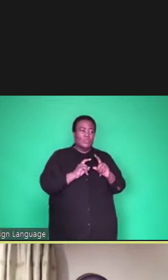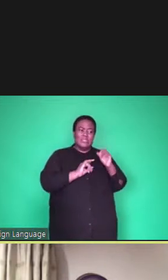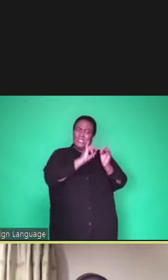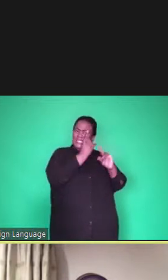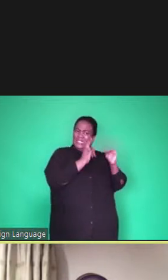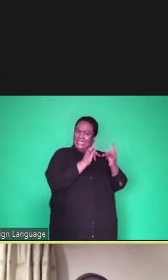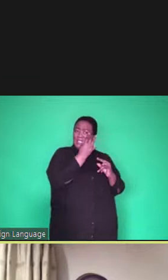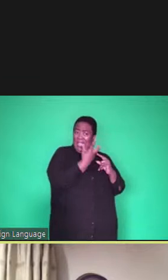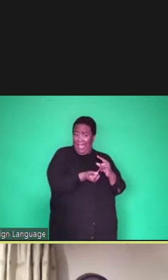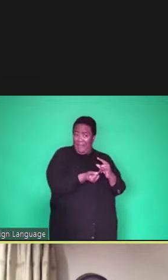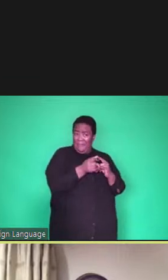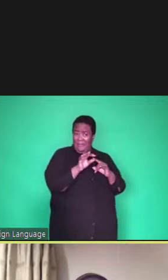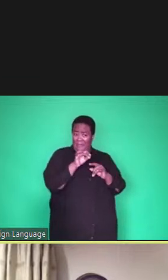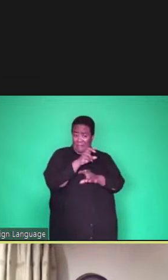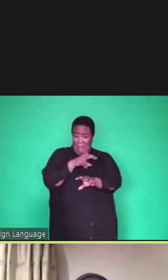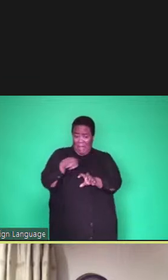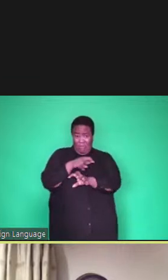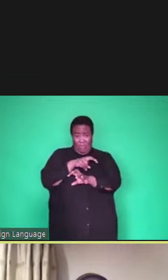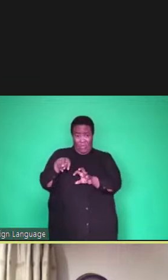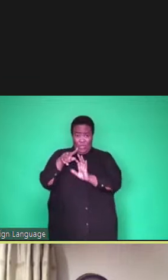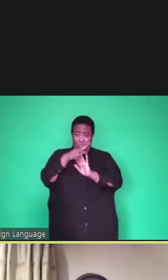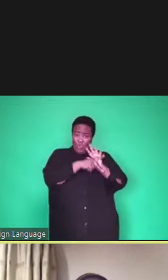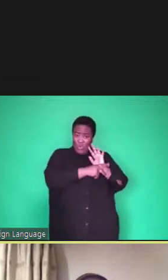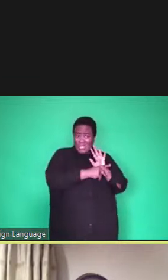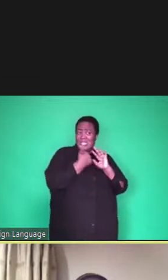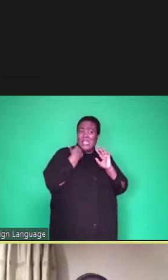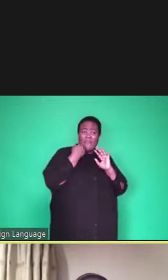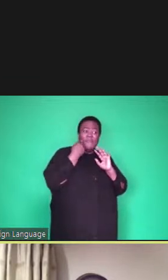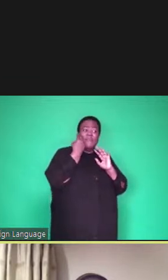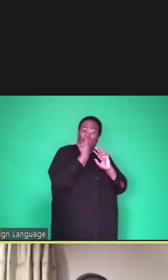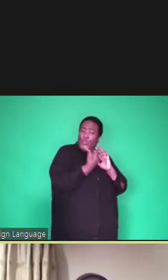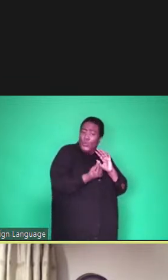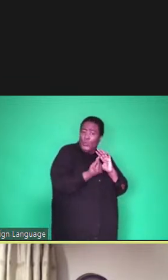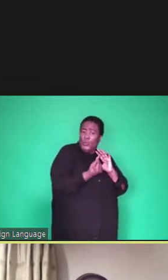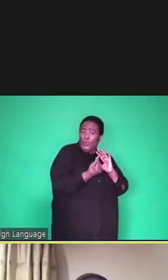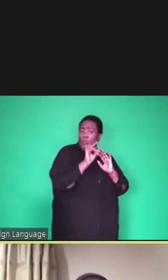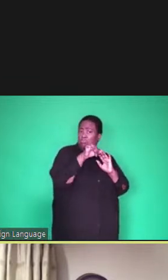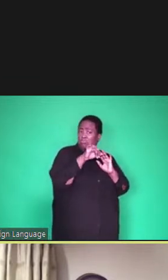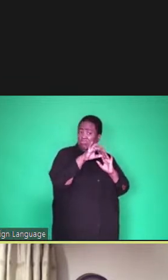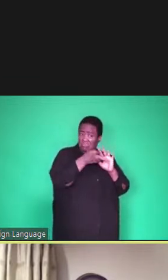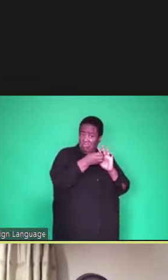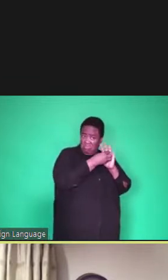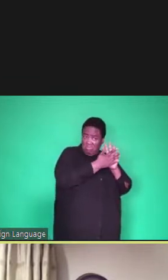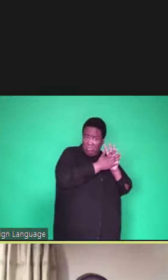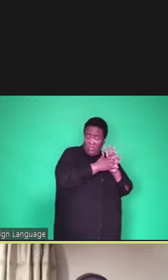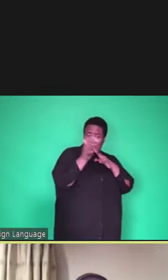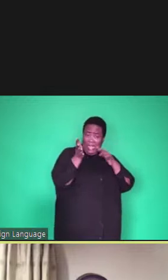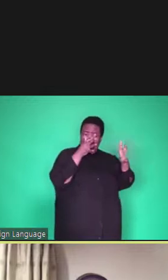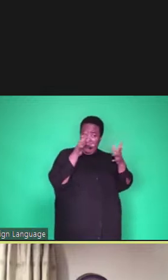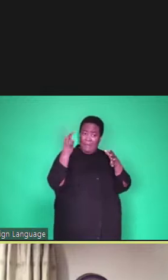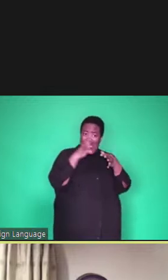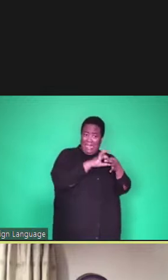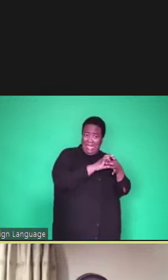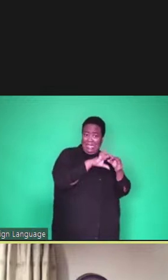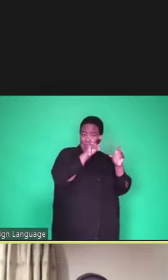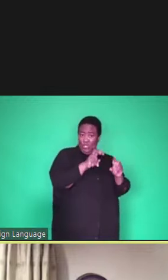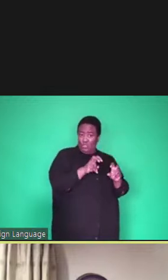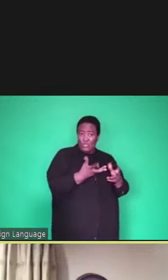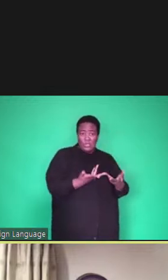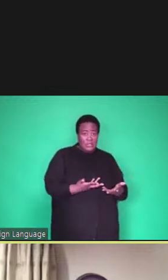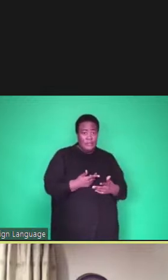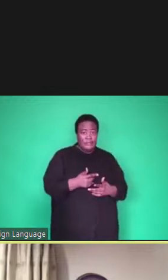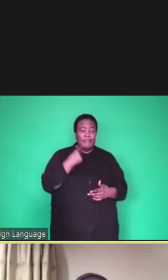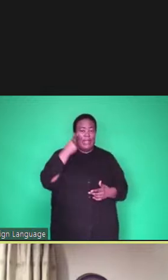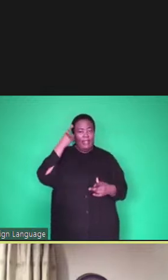And I would ask further, and if they do they include climate-linked factors? And I think I'll end